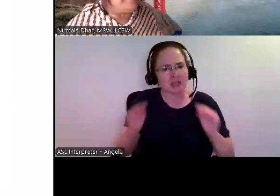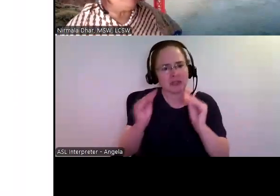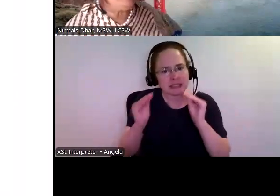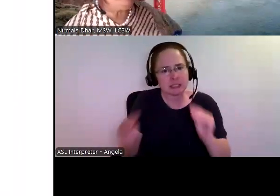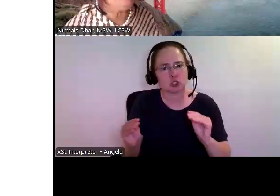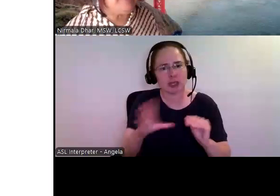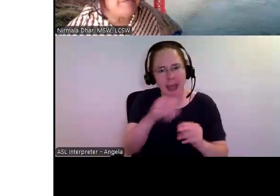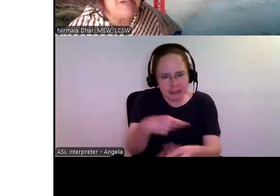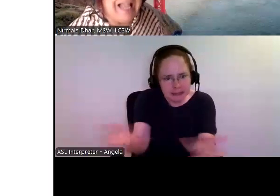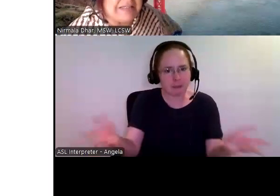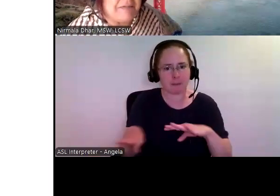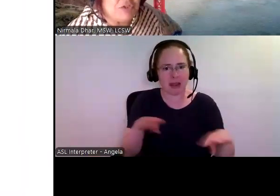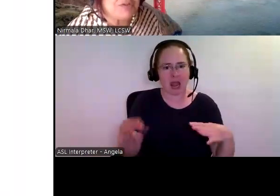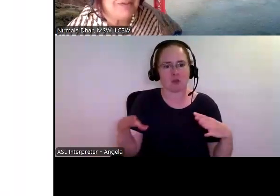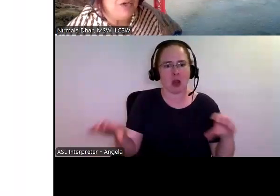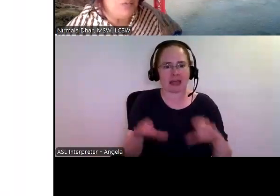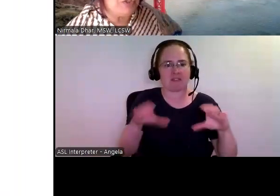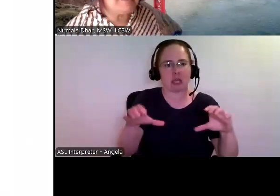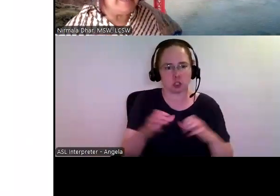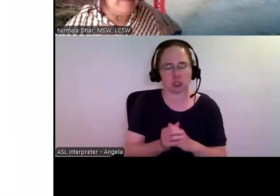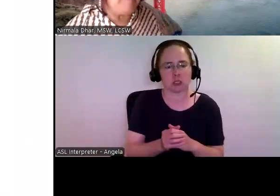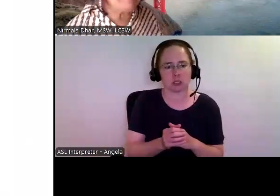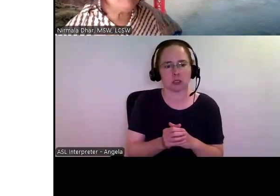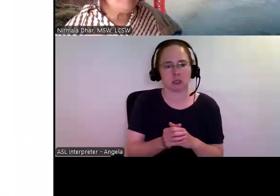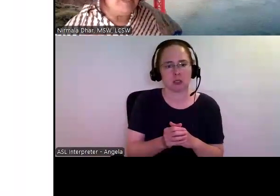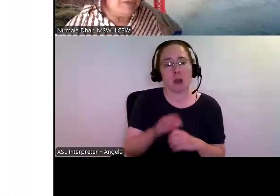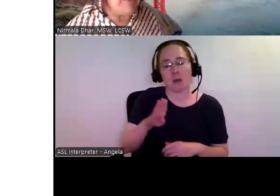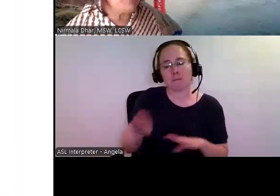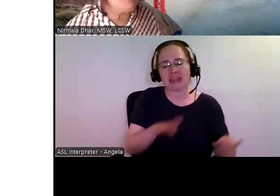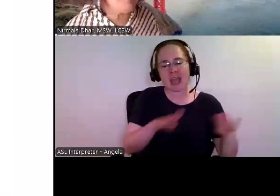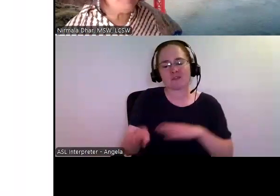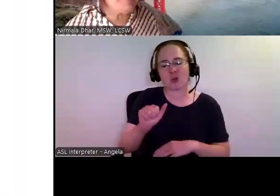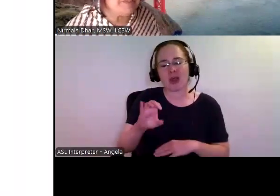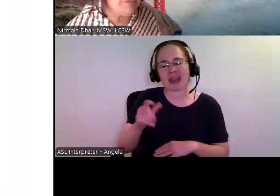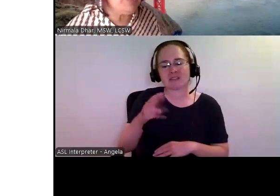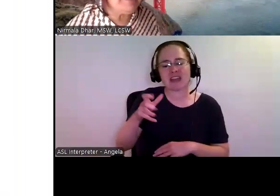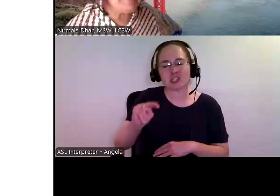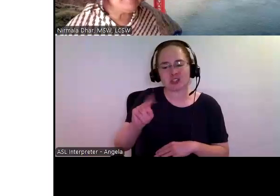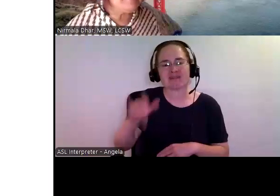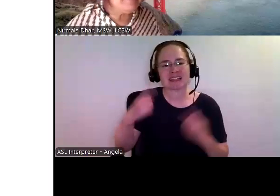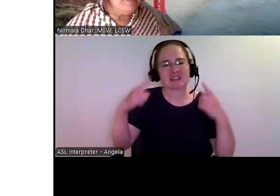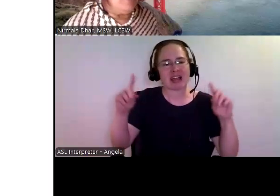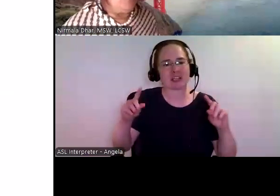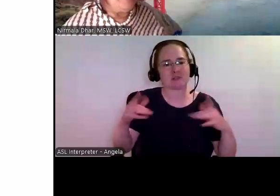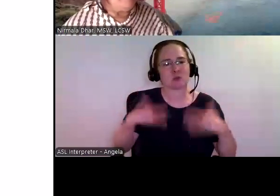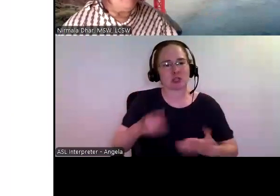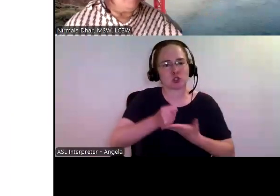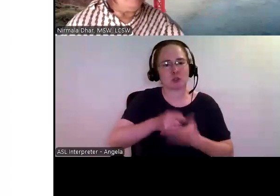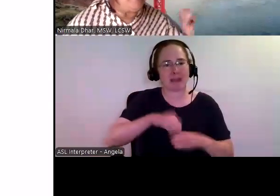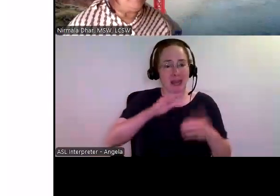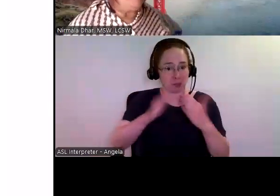and disseminating behavioral activation, which is an effective depression treatment in community settings. We